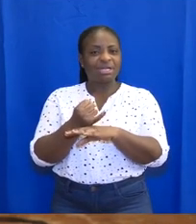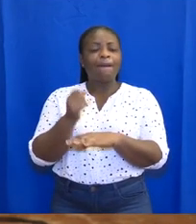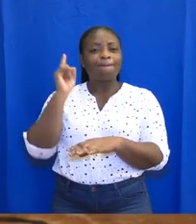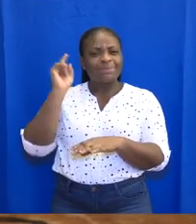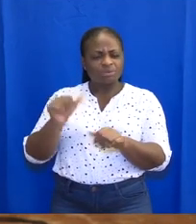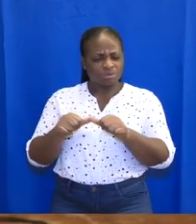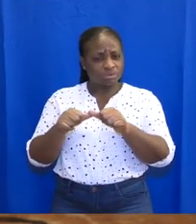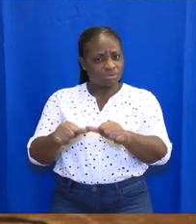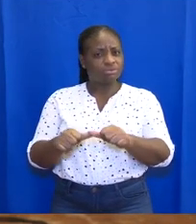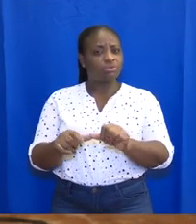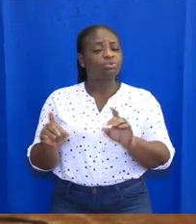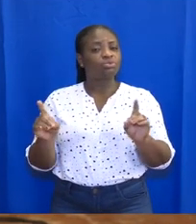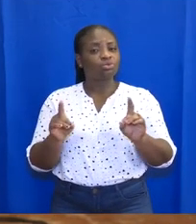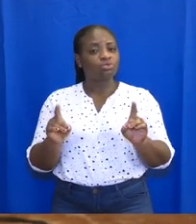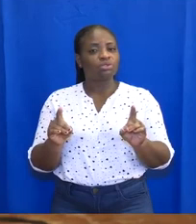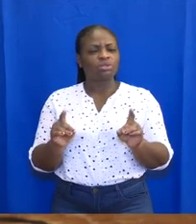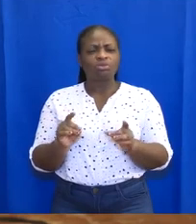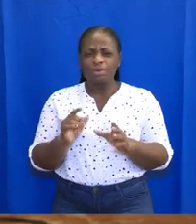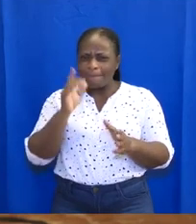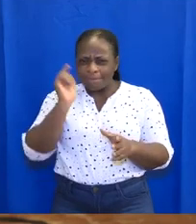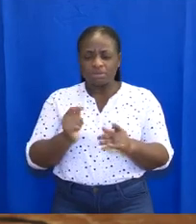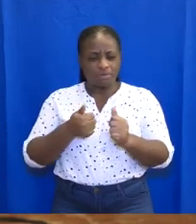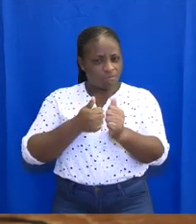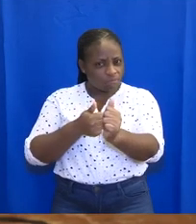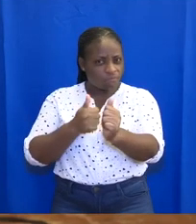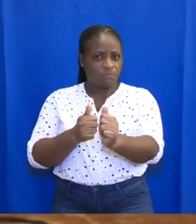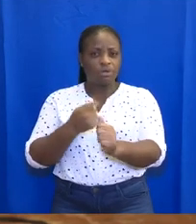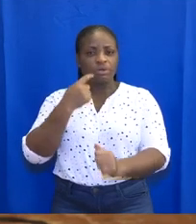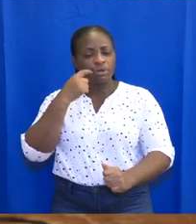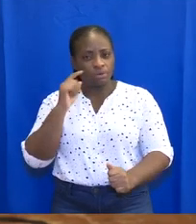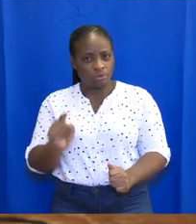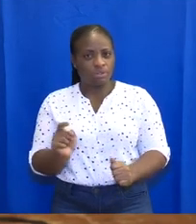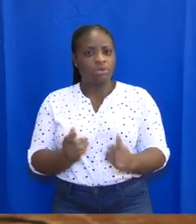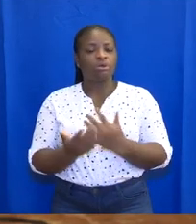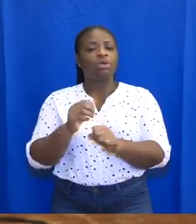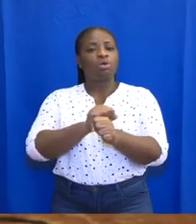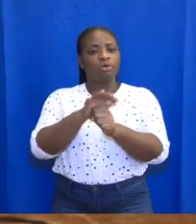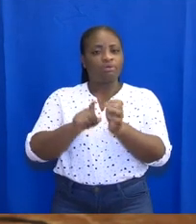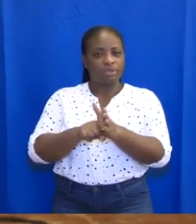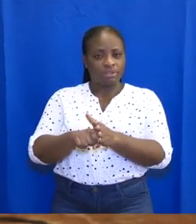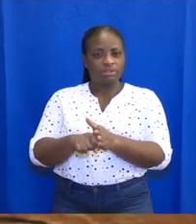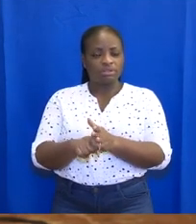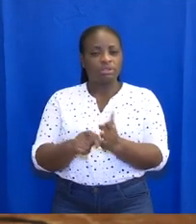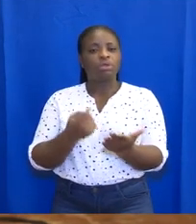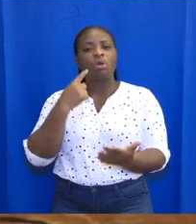to continue to do so in strict adherence to the COVID-19 protocols.